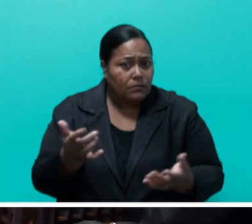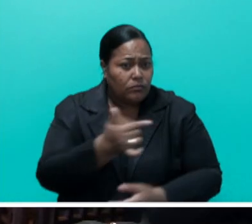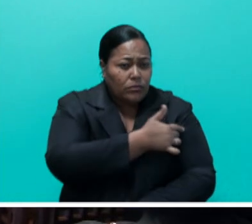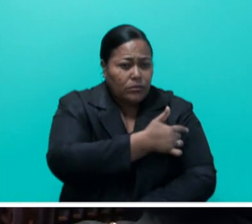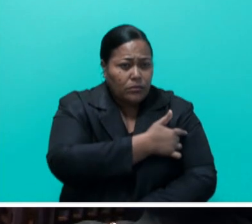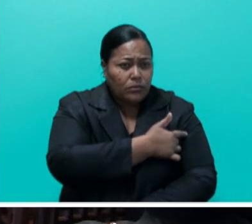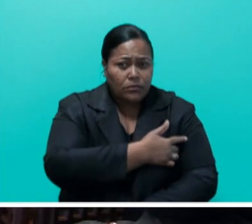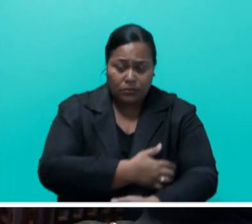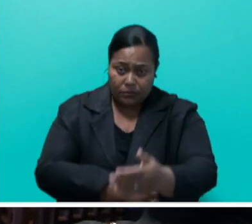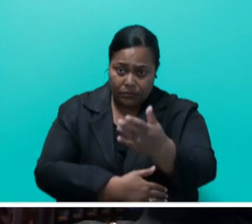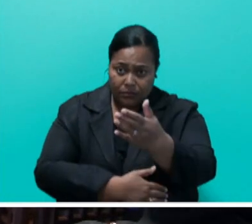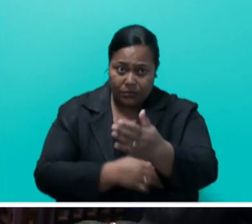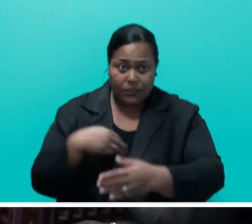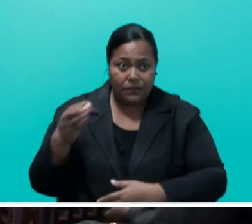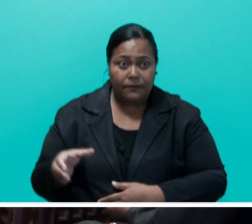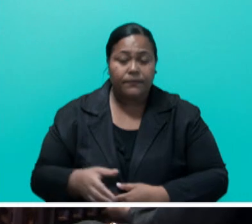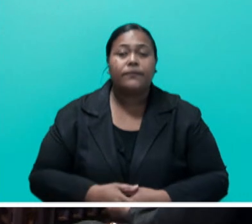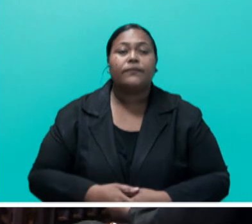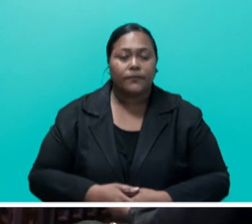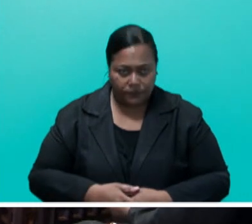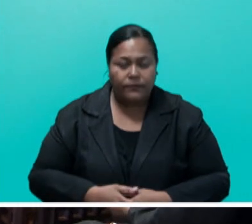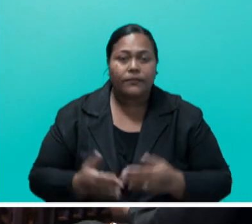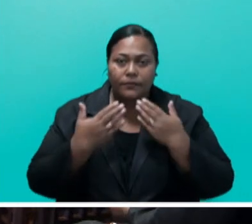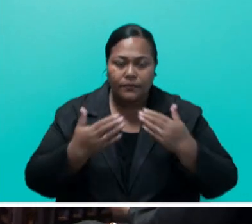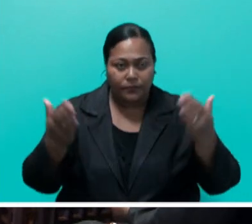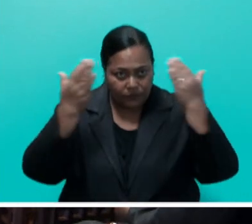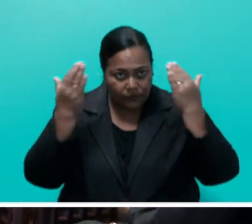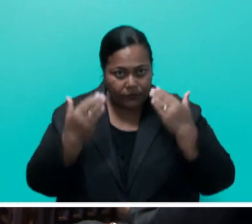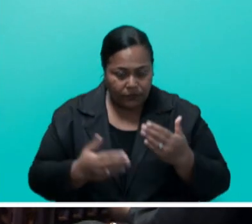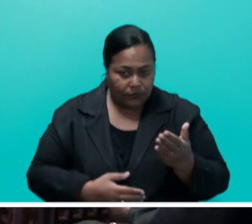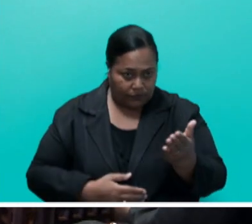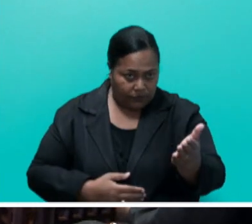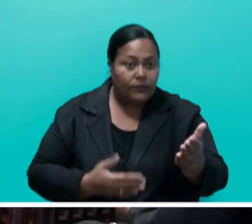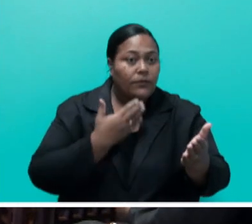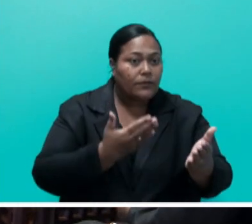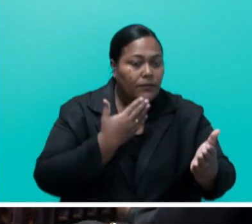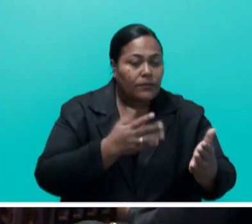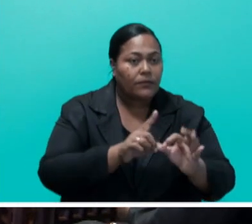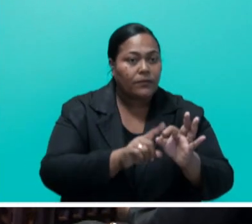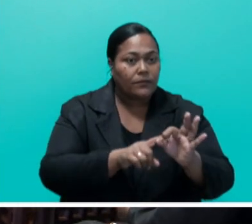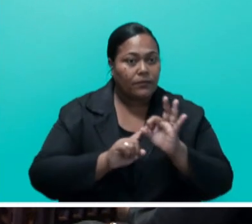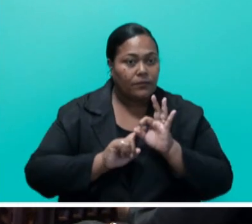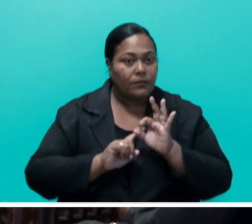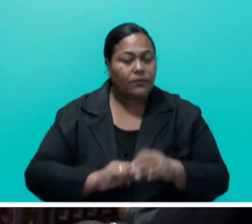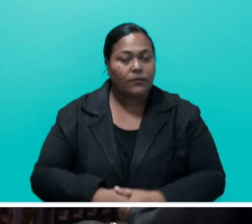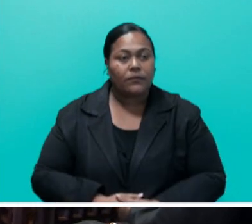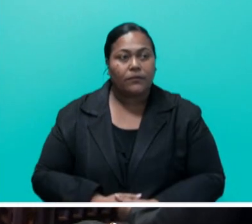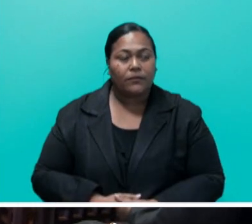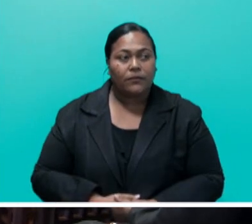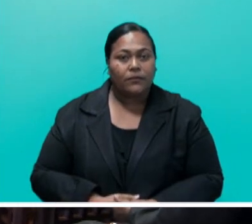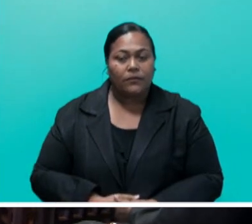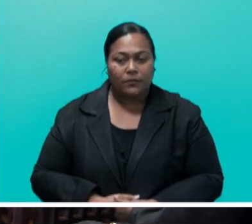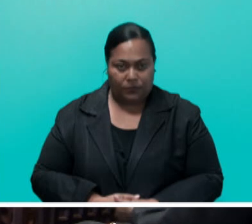Yes, Honorable Minister. Thank you, Honourable Speaker, and I thank the Honourable Member for his supplementary question. Honourable